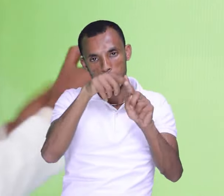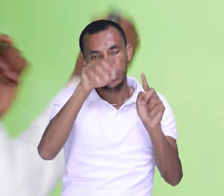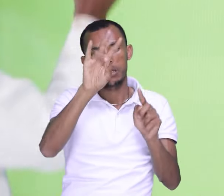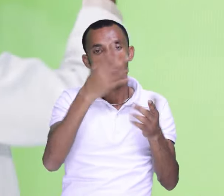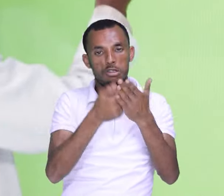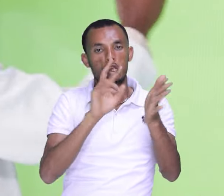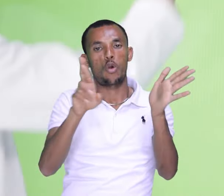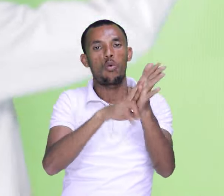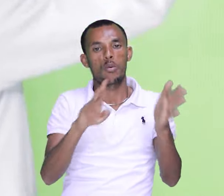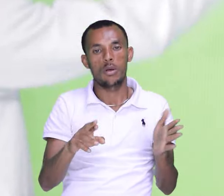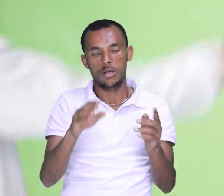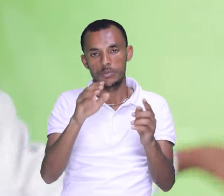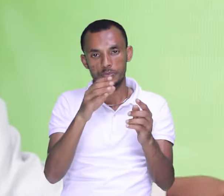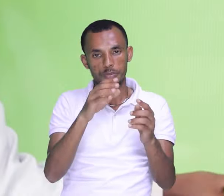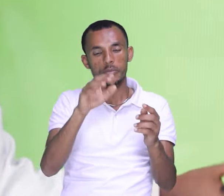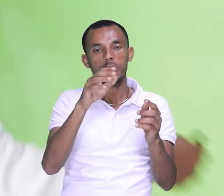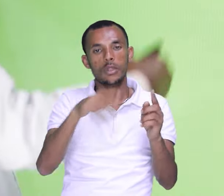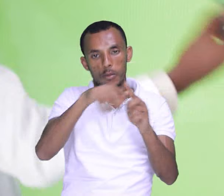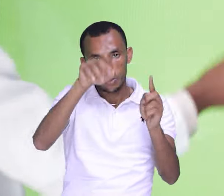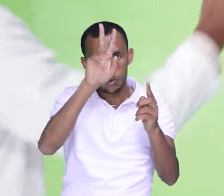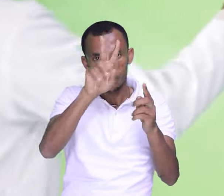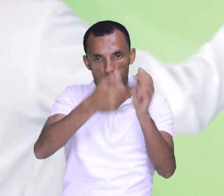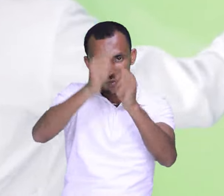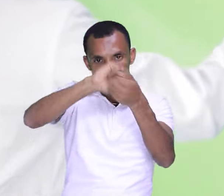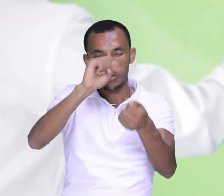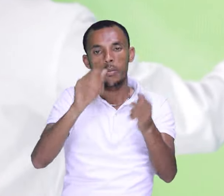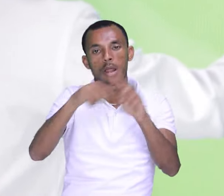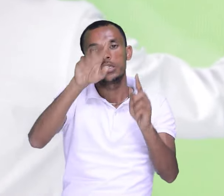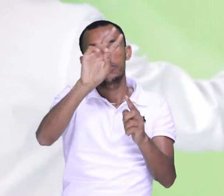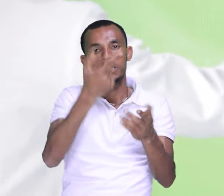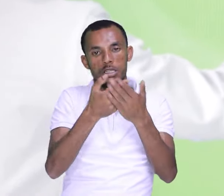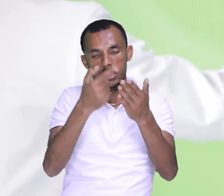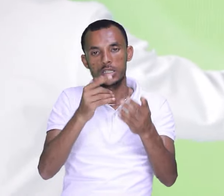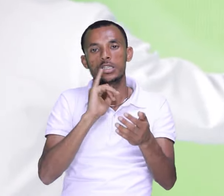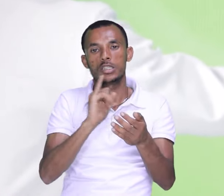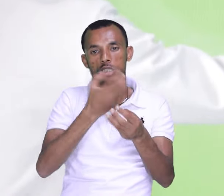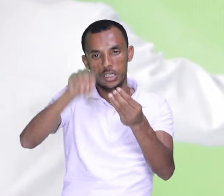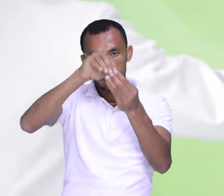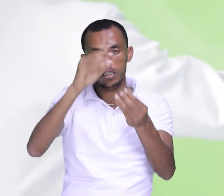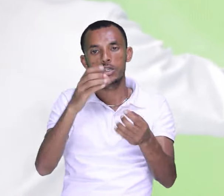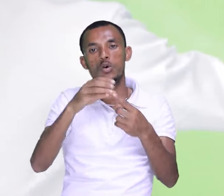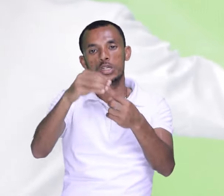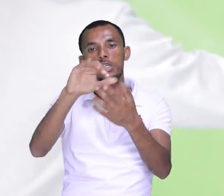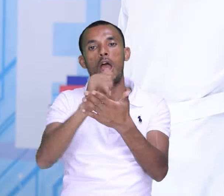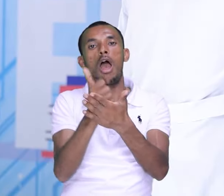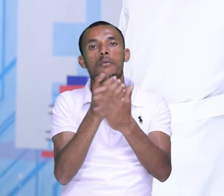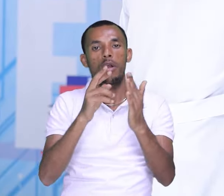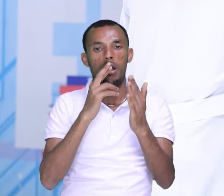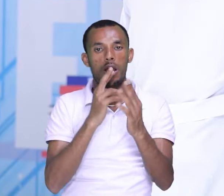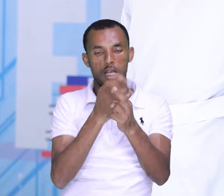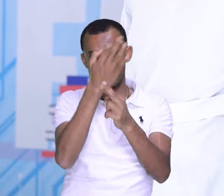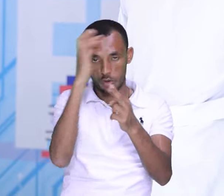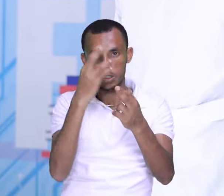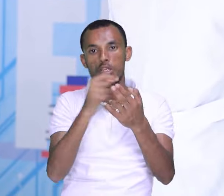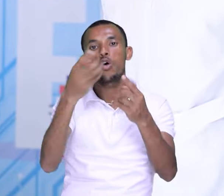rules. Therefore, plus 2 converted into plus 7. The oxidation number is increases. Therefore, this one is oxidation half reaction.